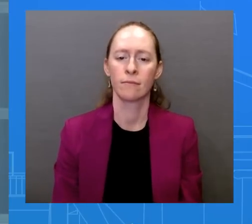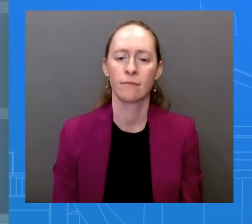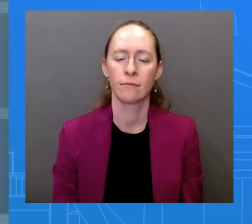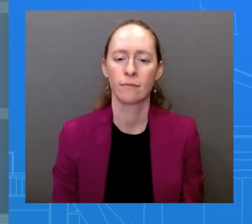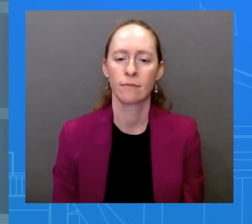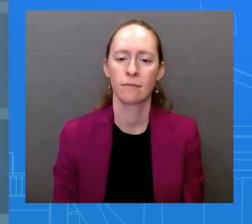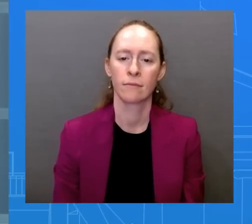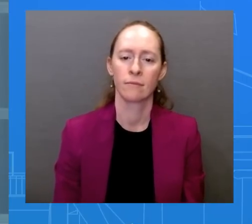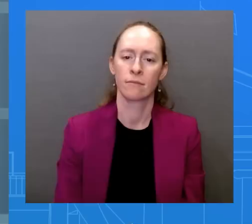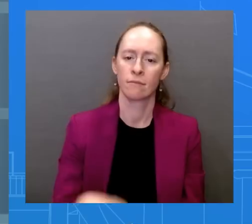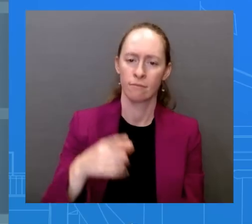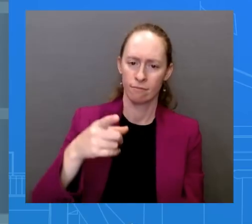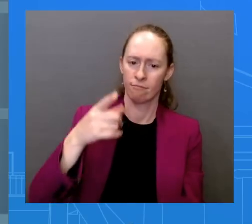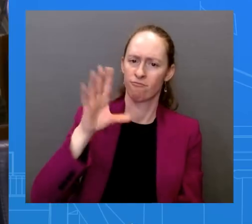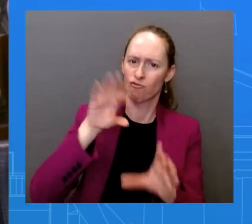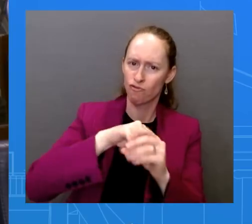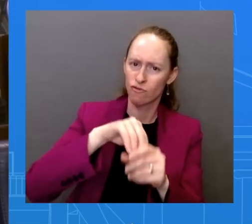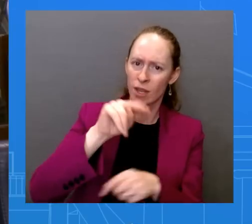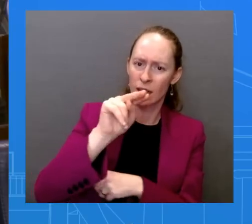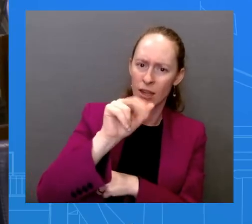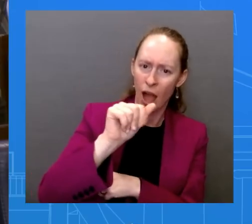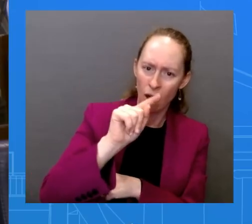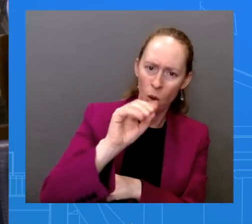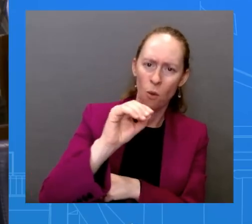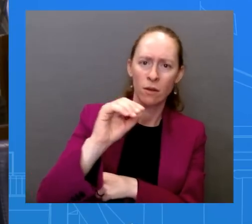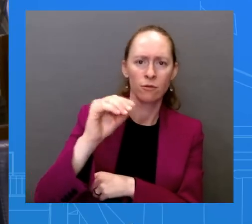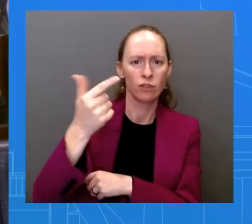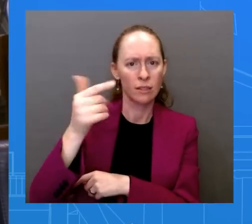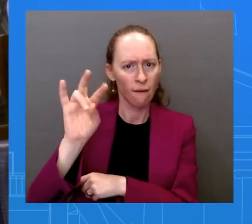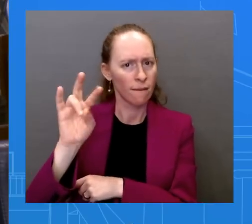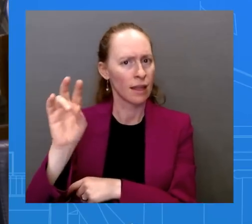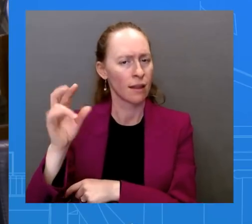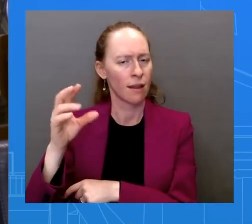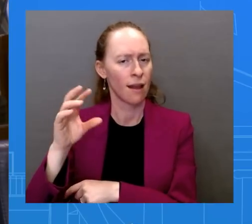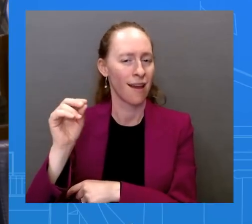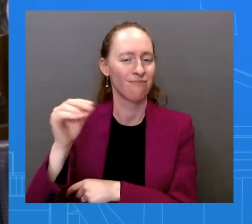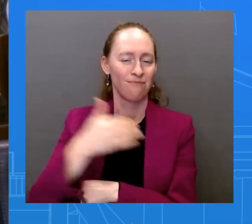EU. Russia's mobilization in Russia continues.